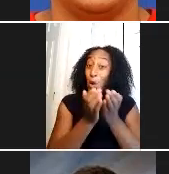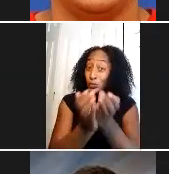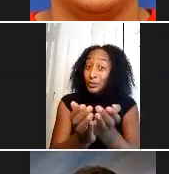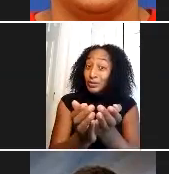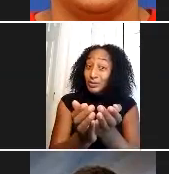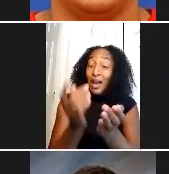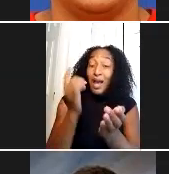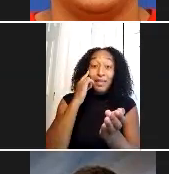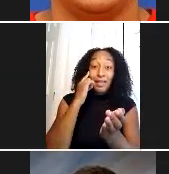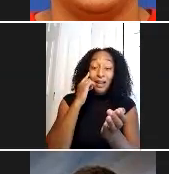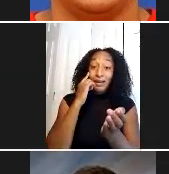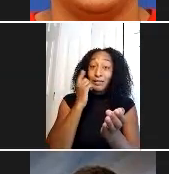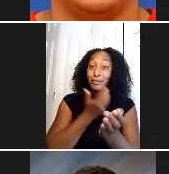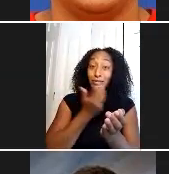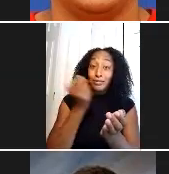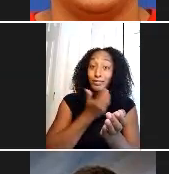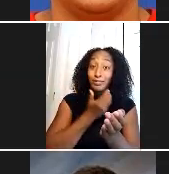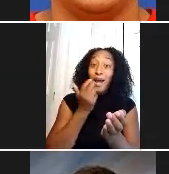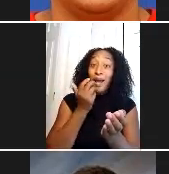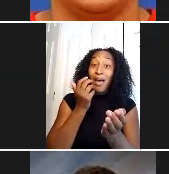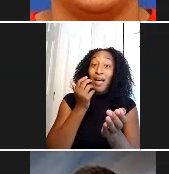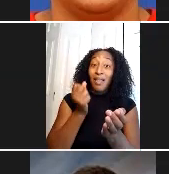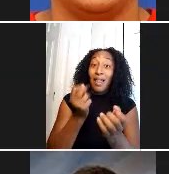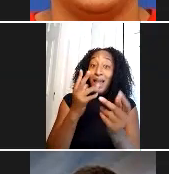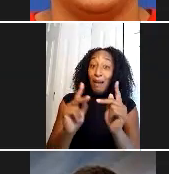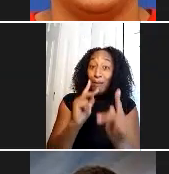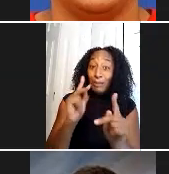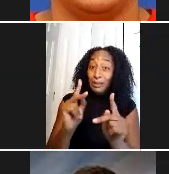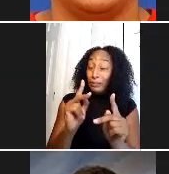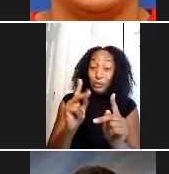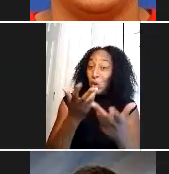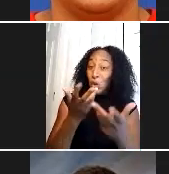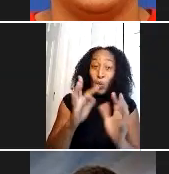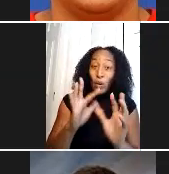though, honestly, because we know how it ends, right? So